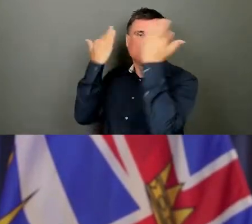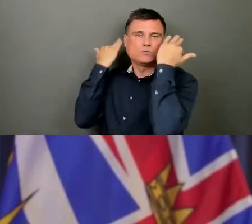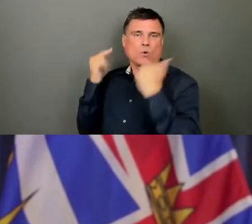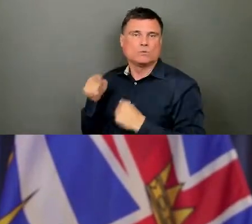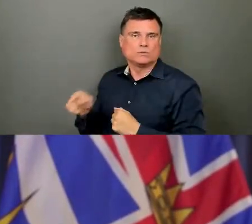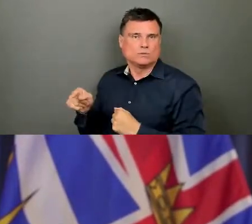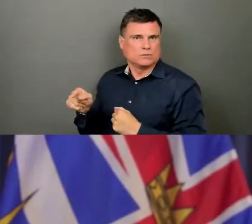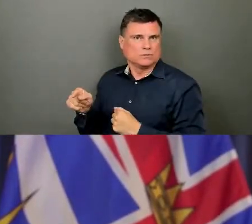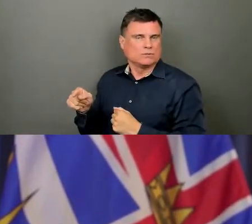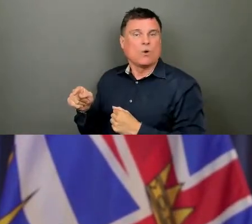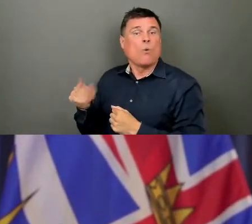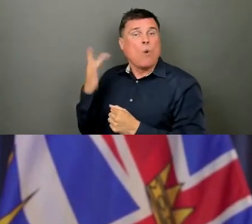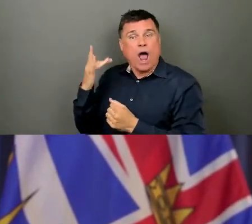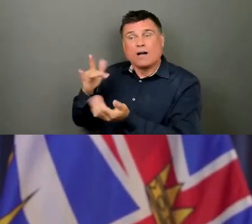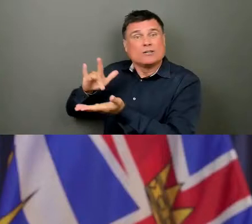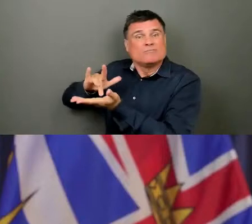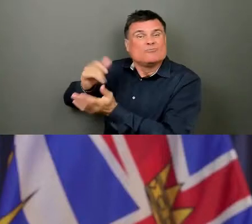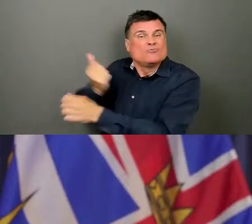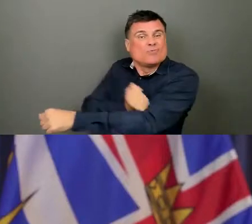requires, including, of course,